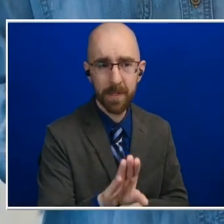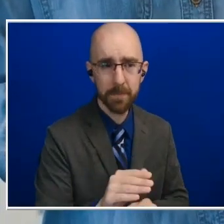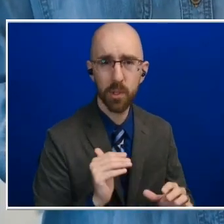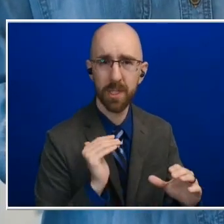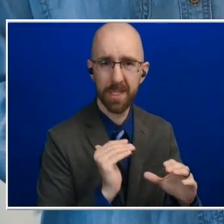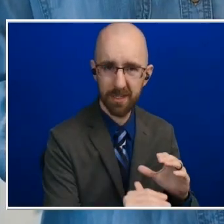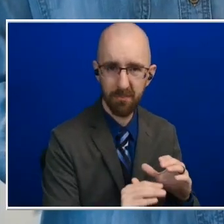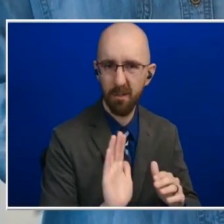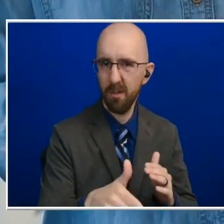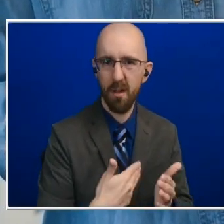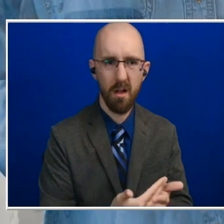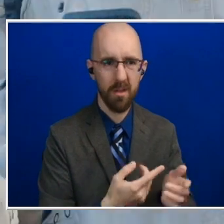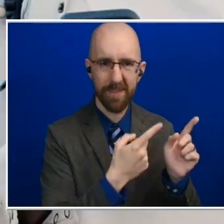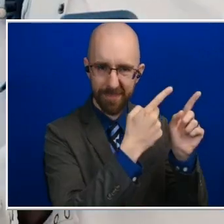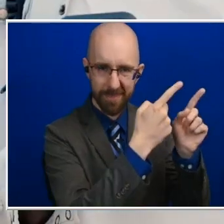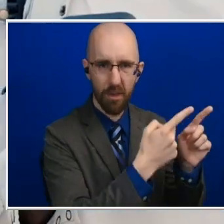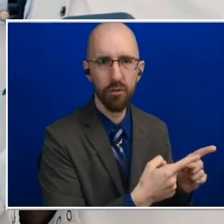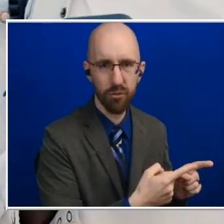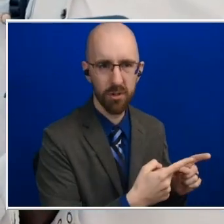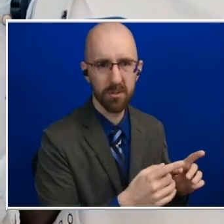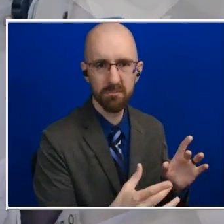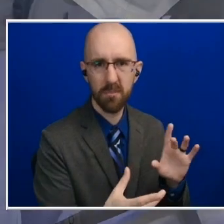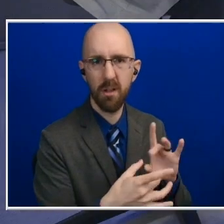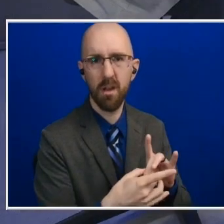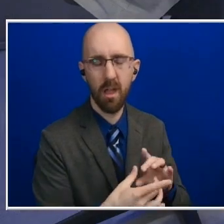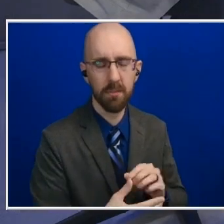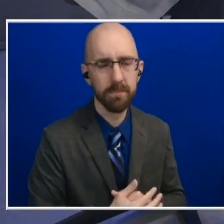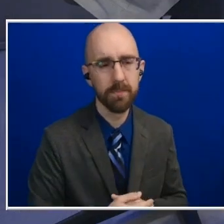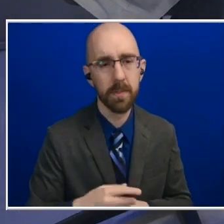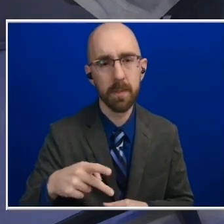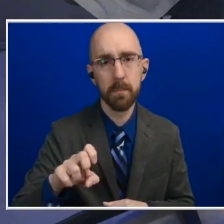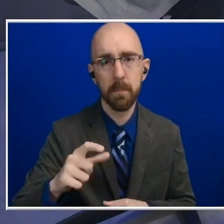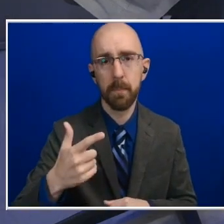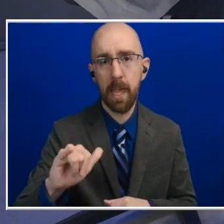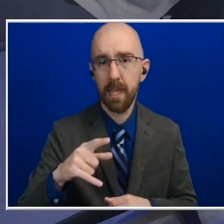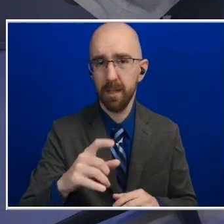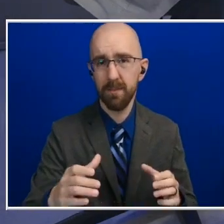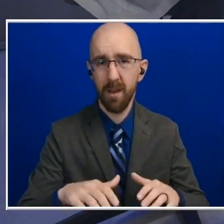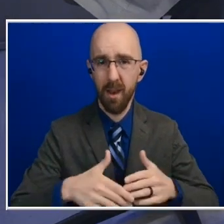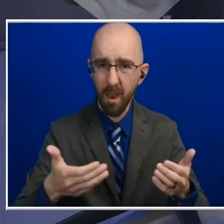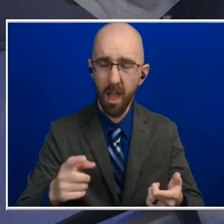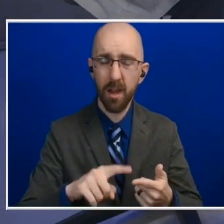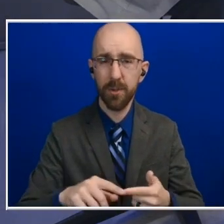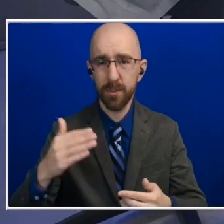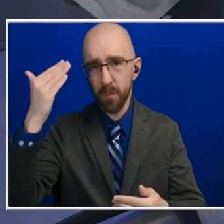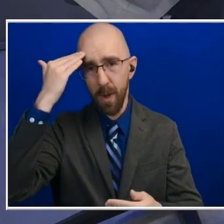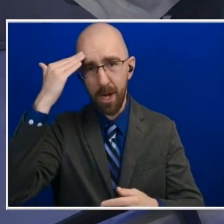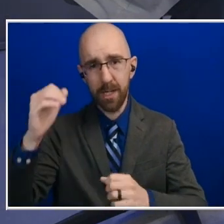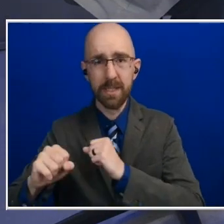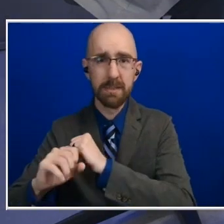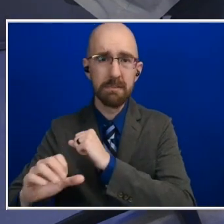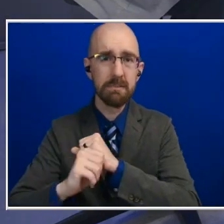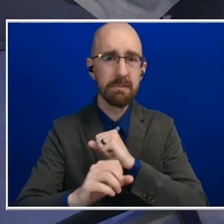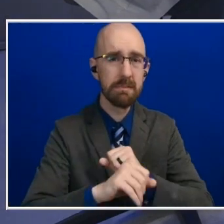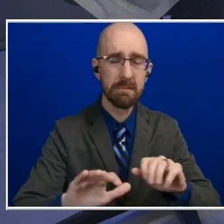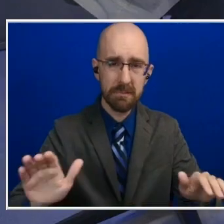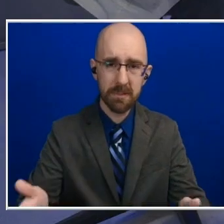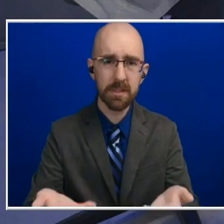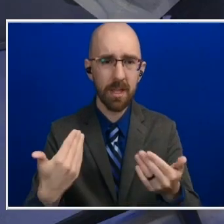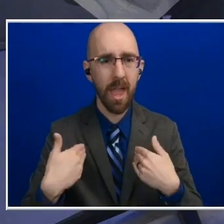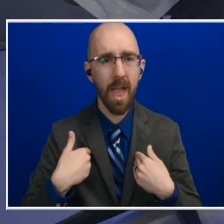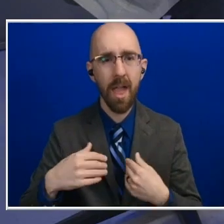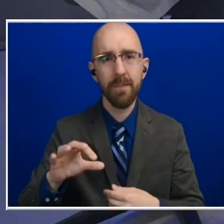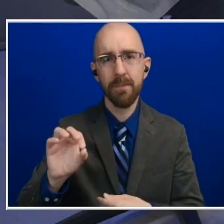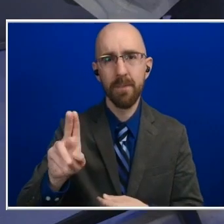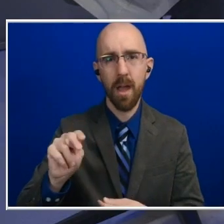your screen. Peggy, of course, you have done so much to raise awareness. You guys even have your own foundation and website. Tell us all about